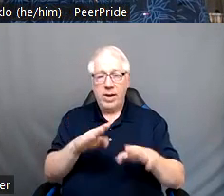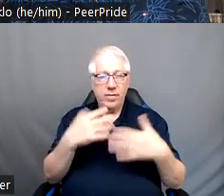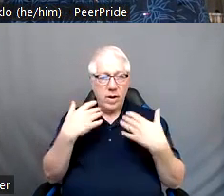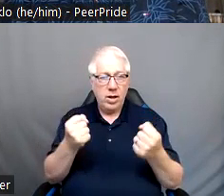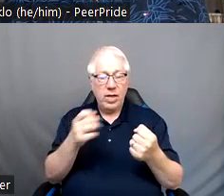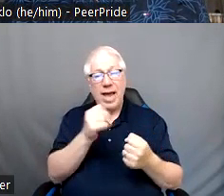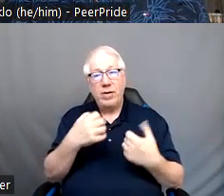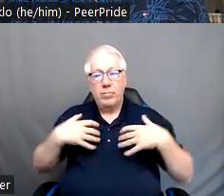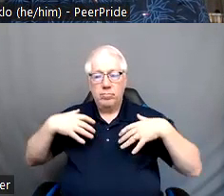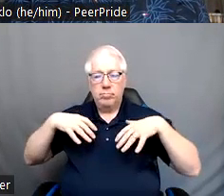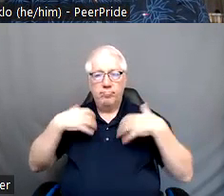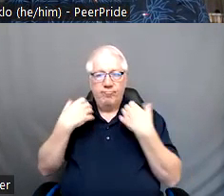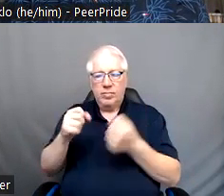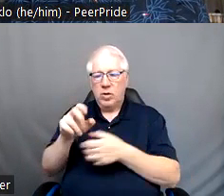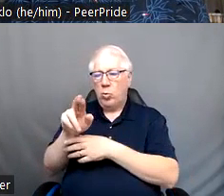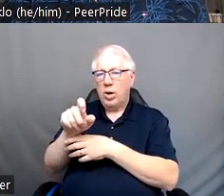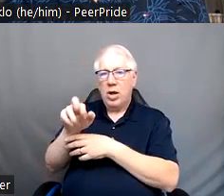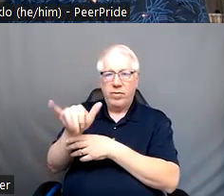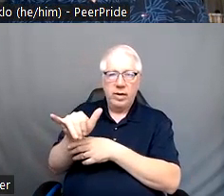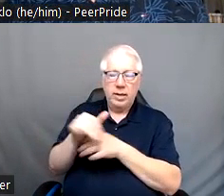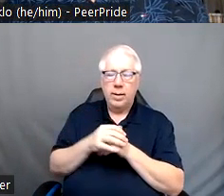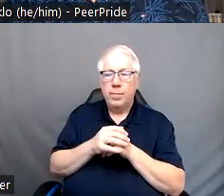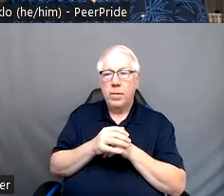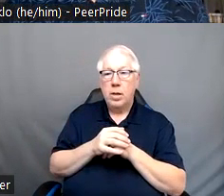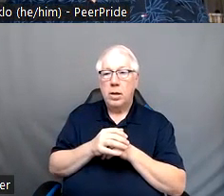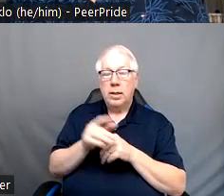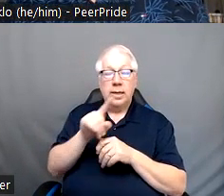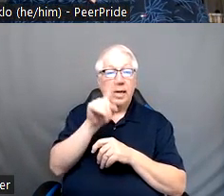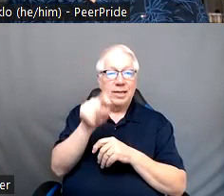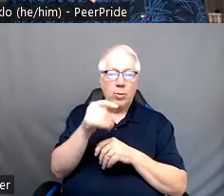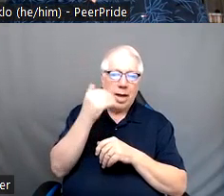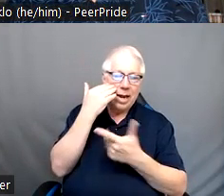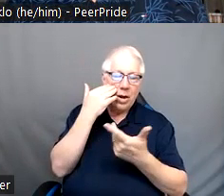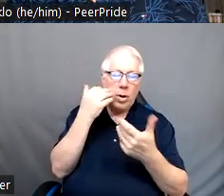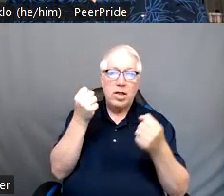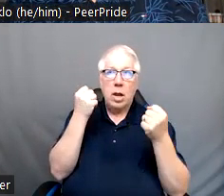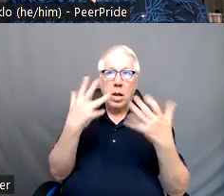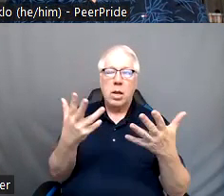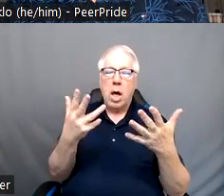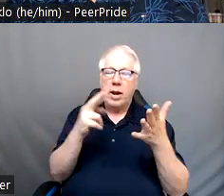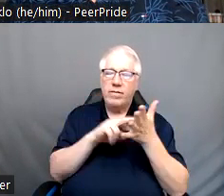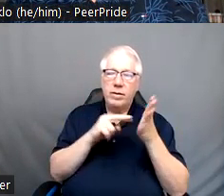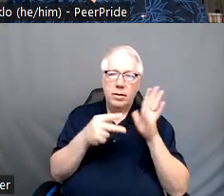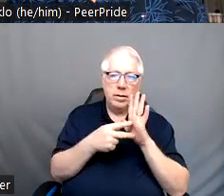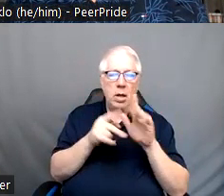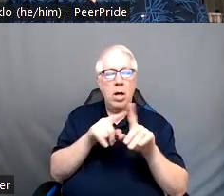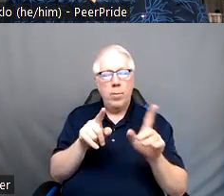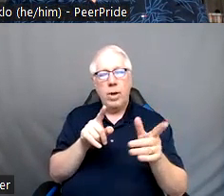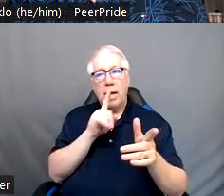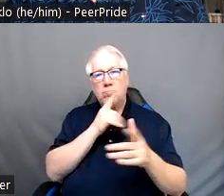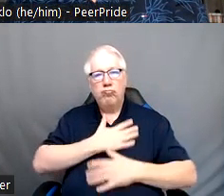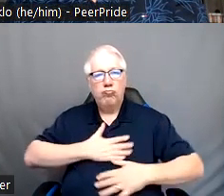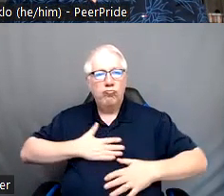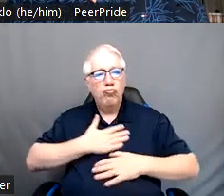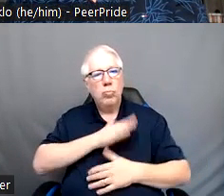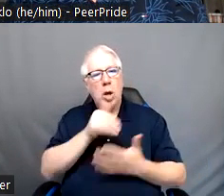you, Kirill, for bringing up, right? It was a question that I know has a lot of implications, but I appreciate all those